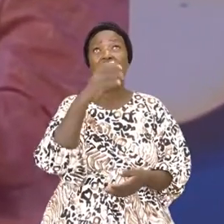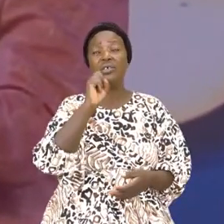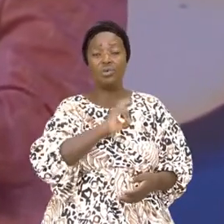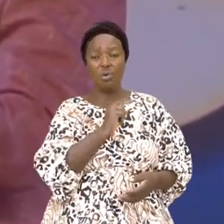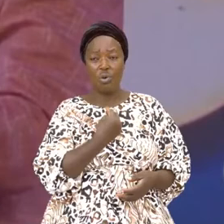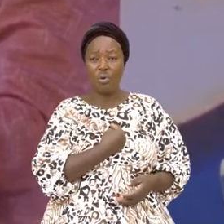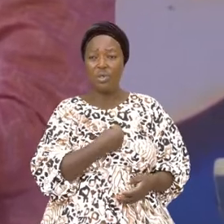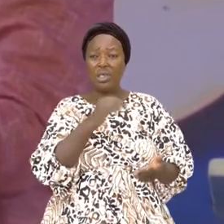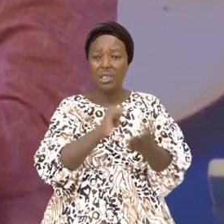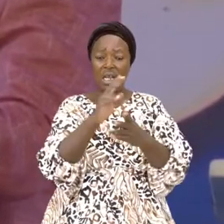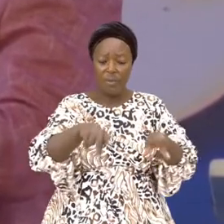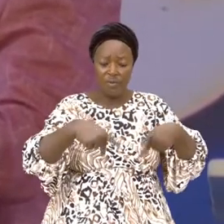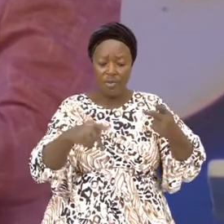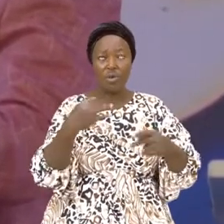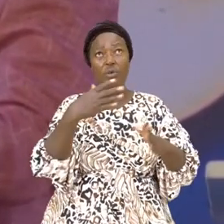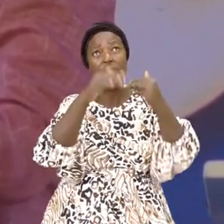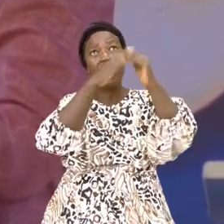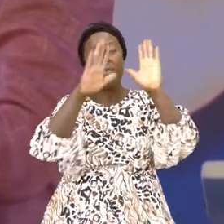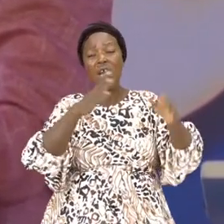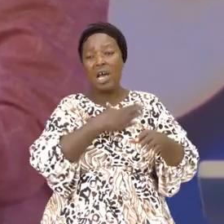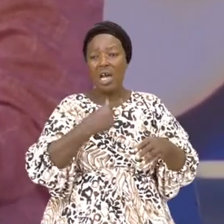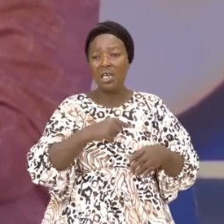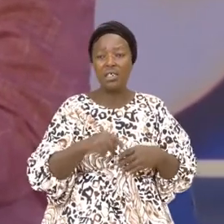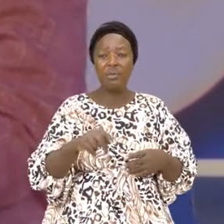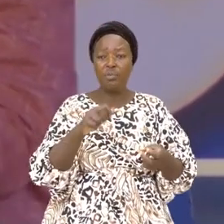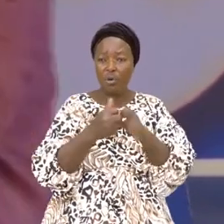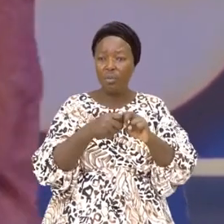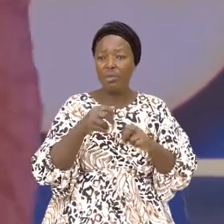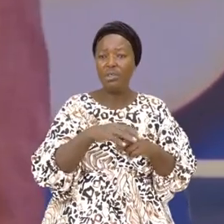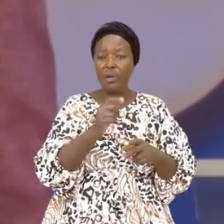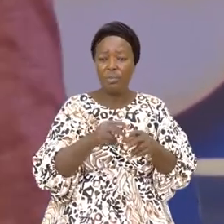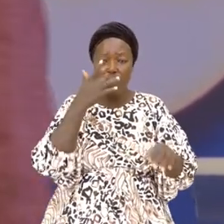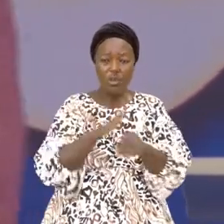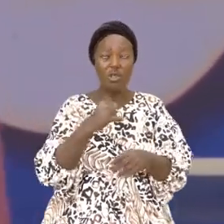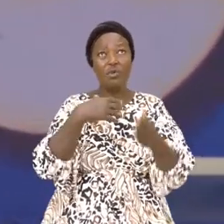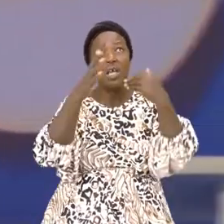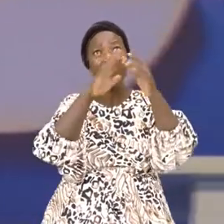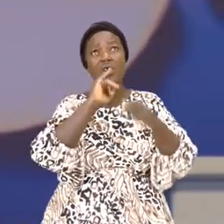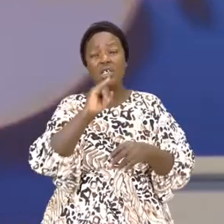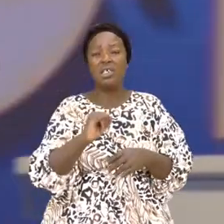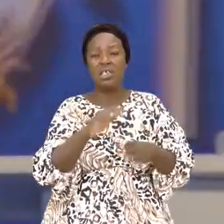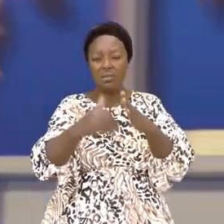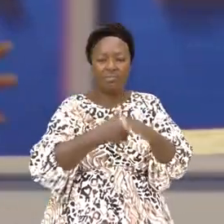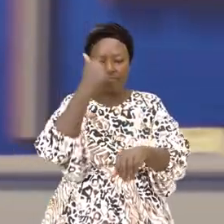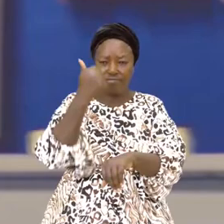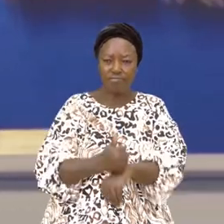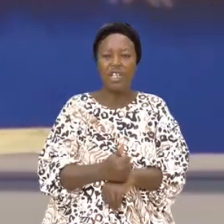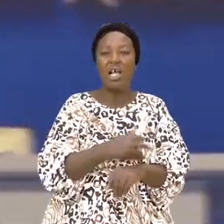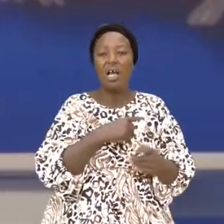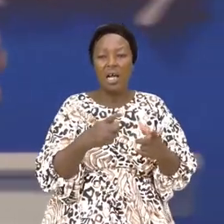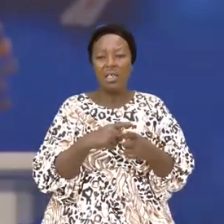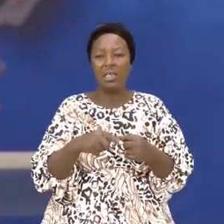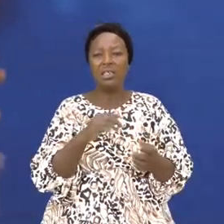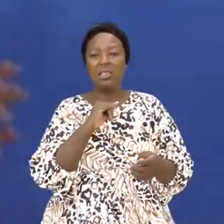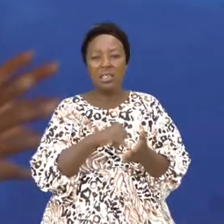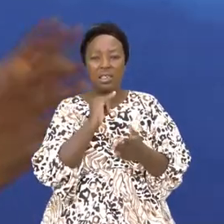us that the provision of heaven and the pledge of heaven is consummated. It's the thing that brings you to